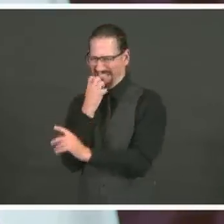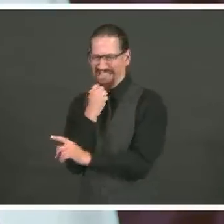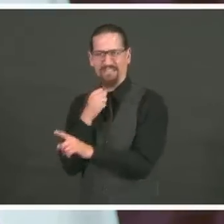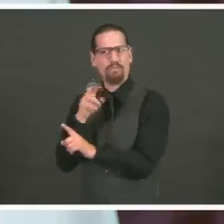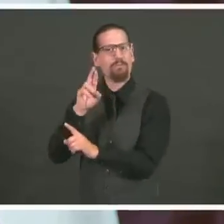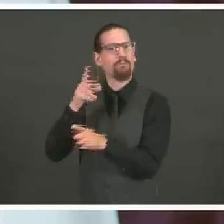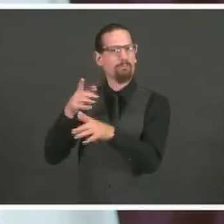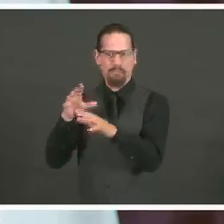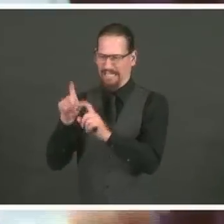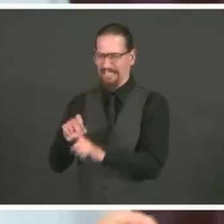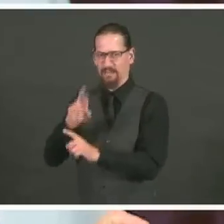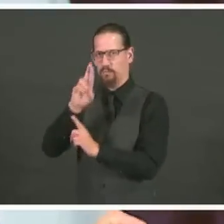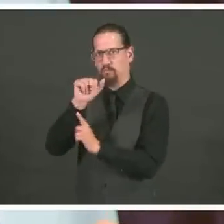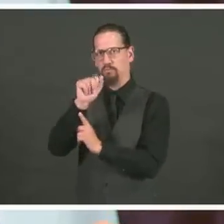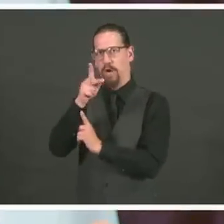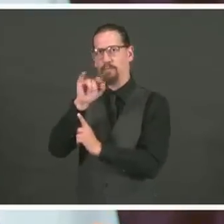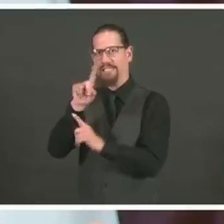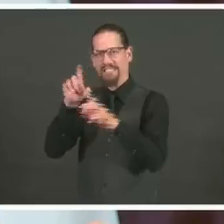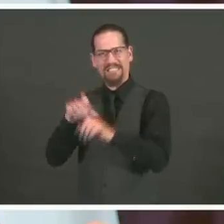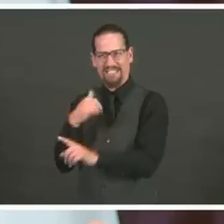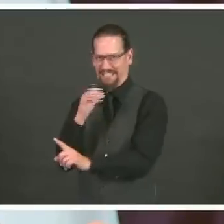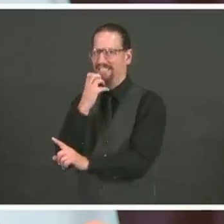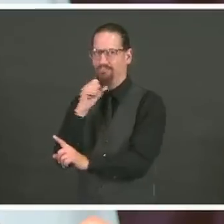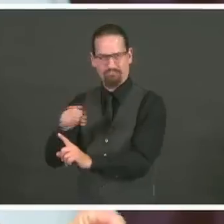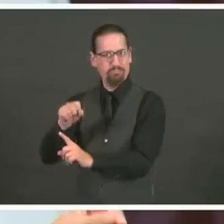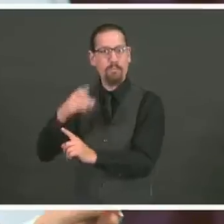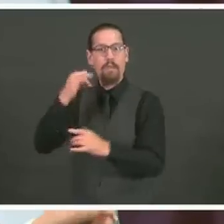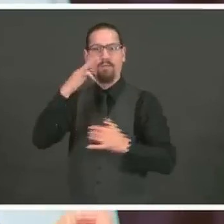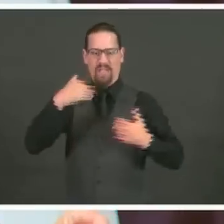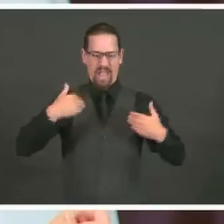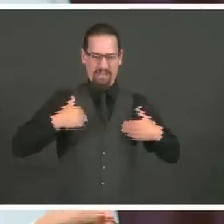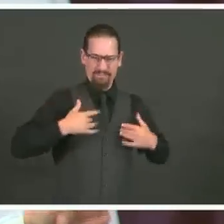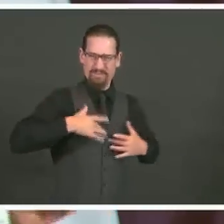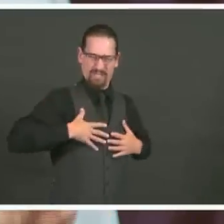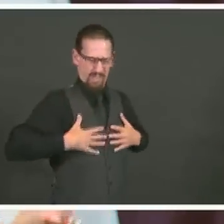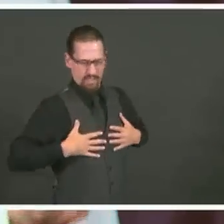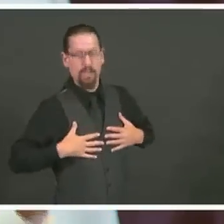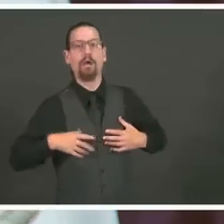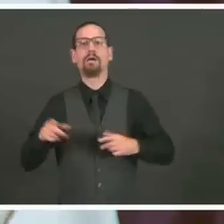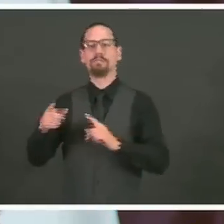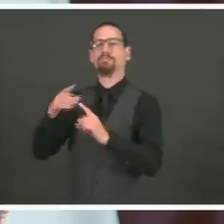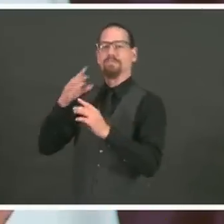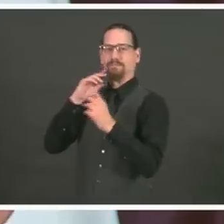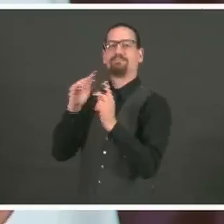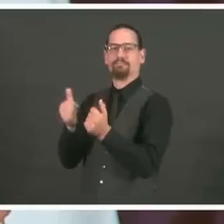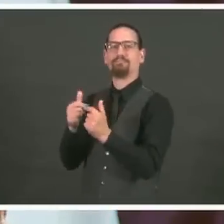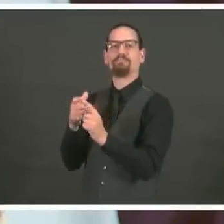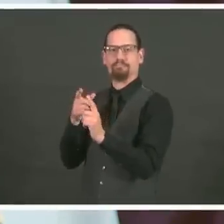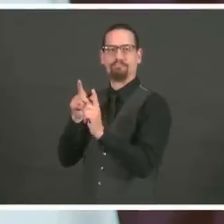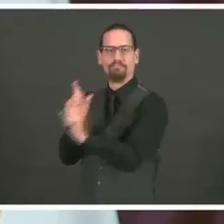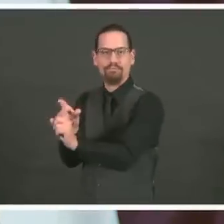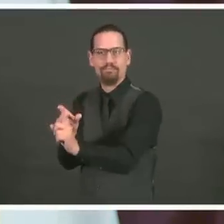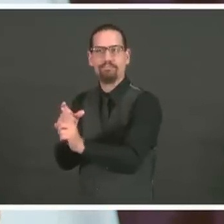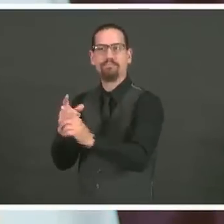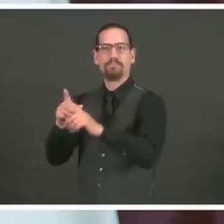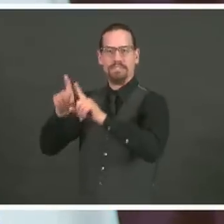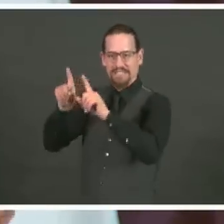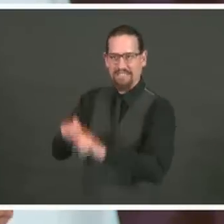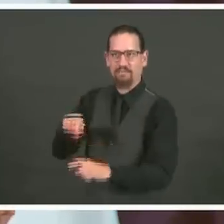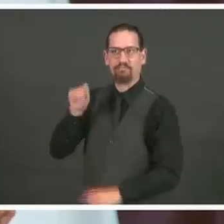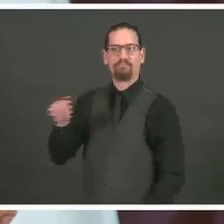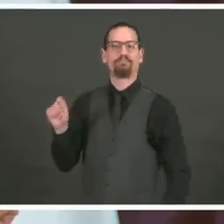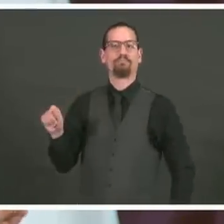identify positives who we can put into isolation. As a result, we are continuing to use our rapid